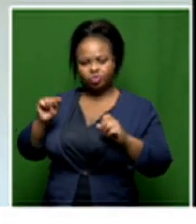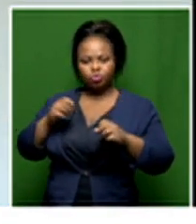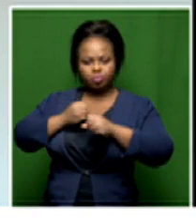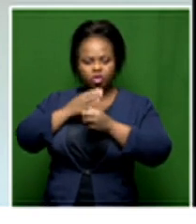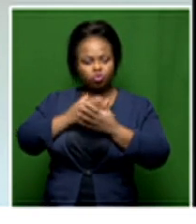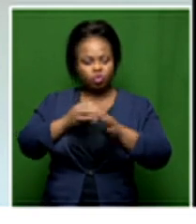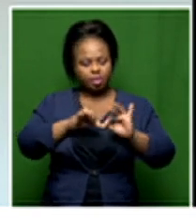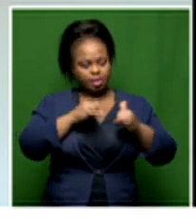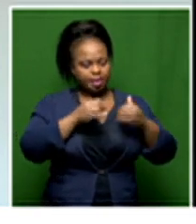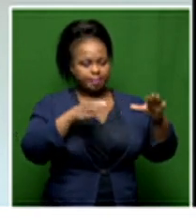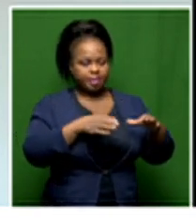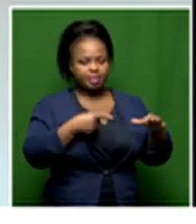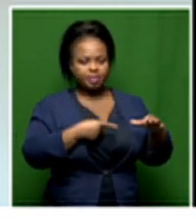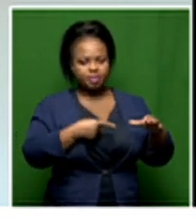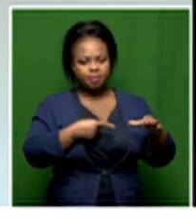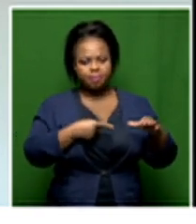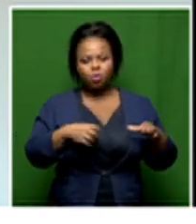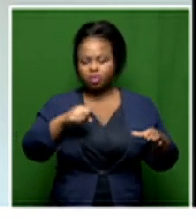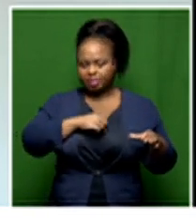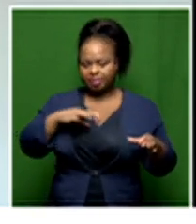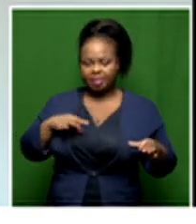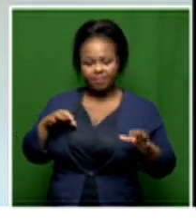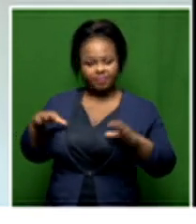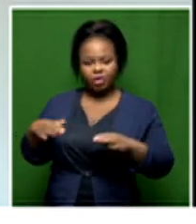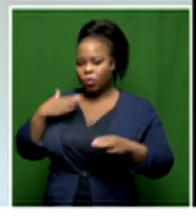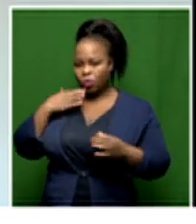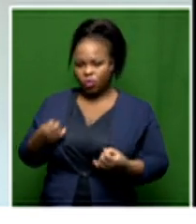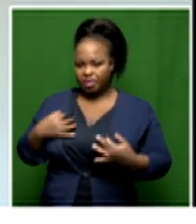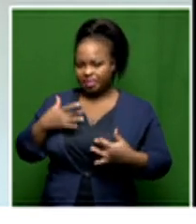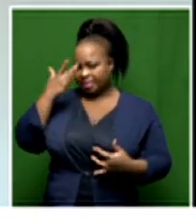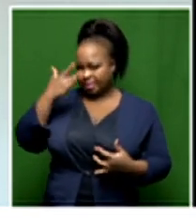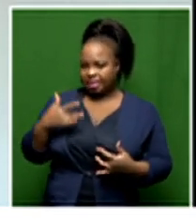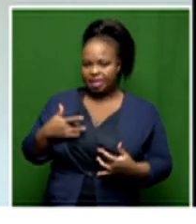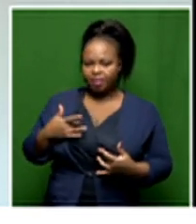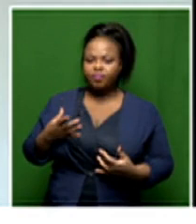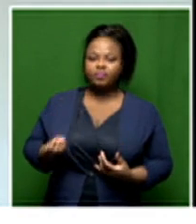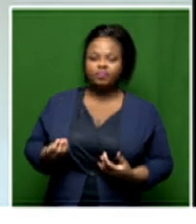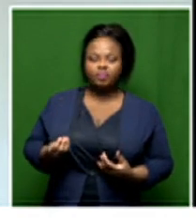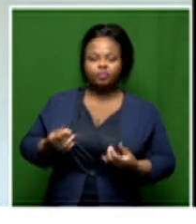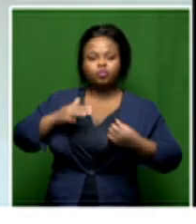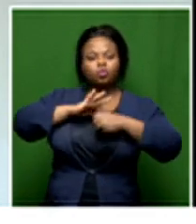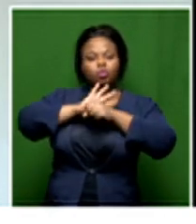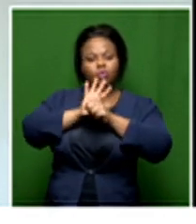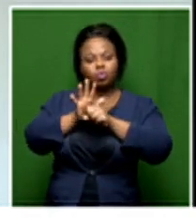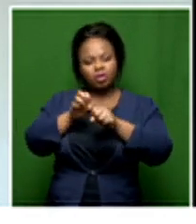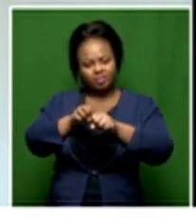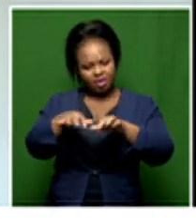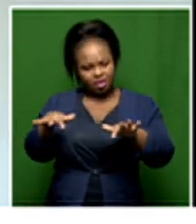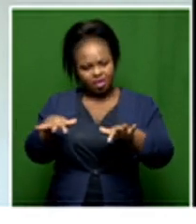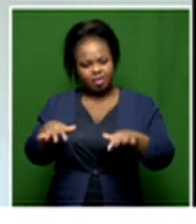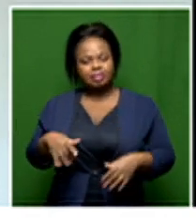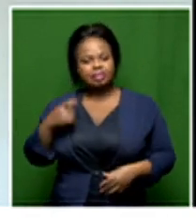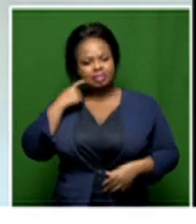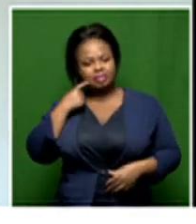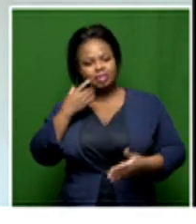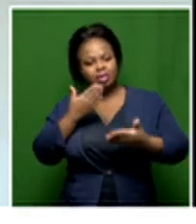employees, not just the ones that have been infected with COVID, but the ones that have been affected with COVID, can